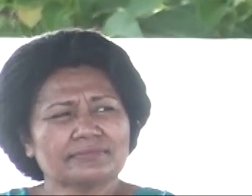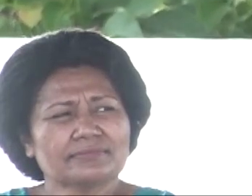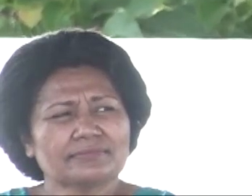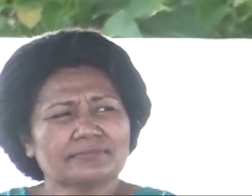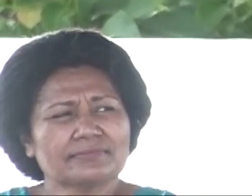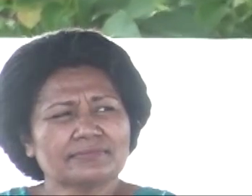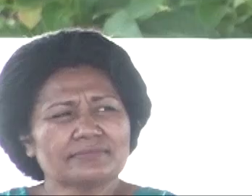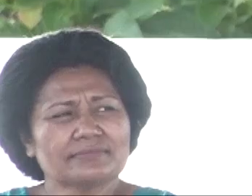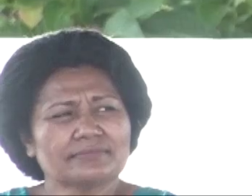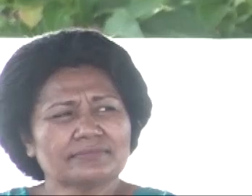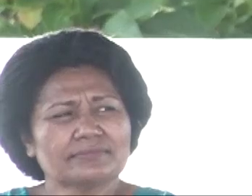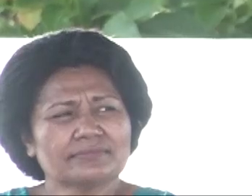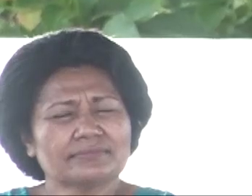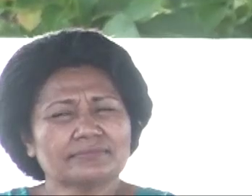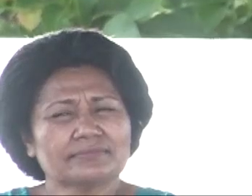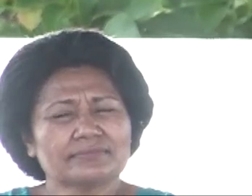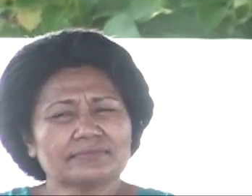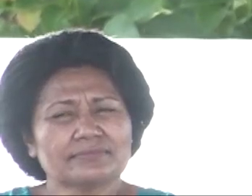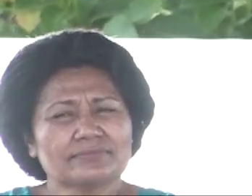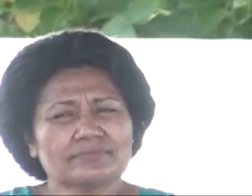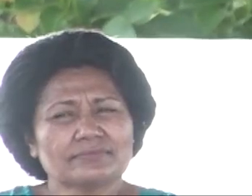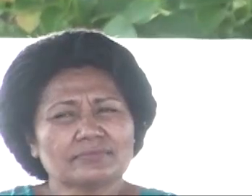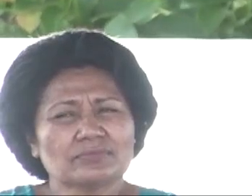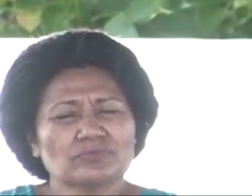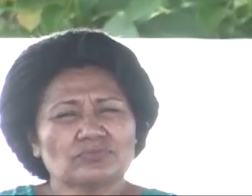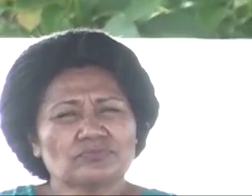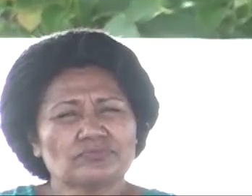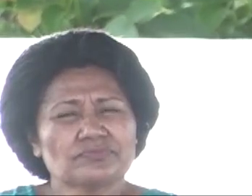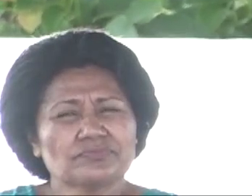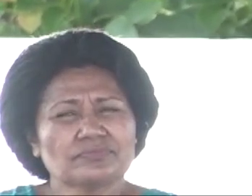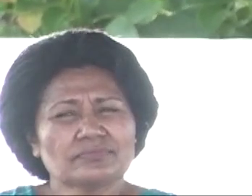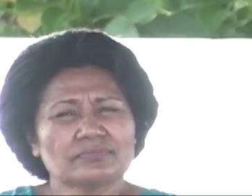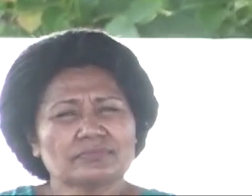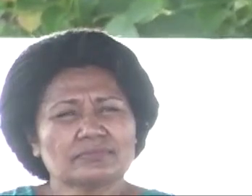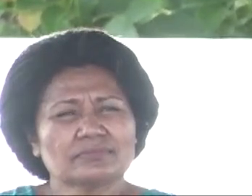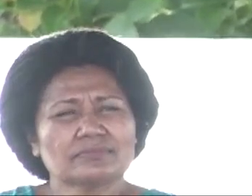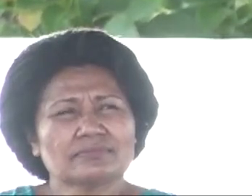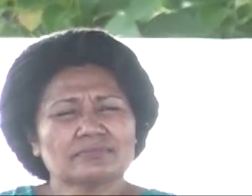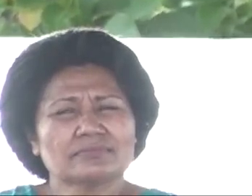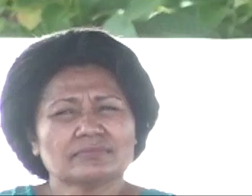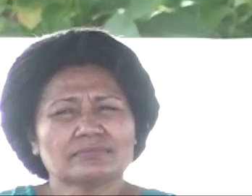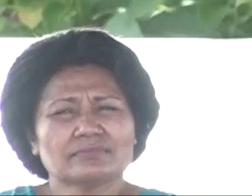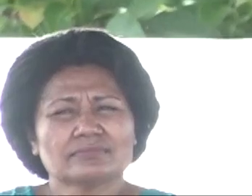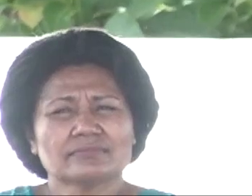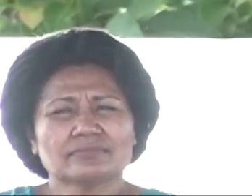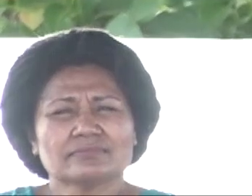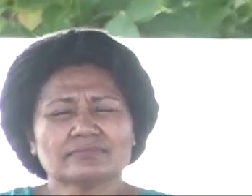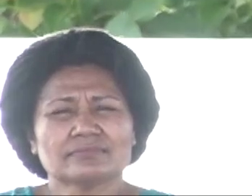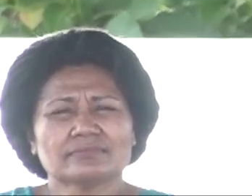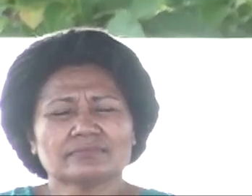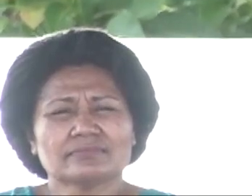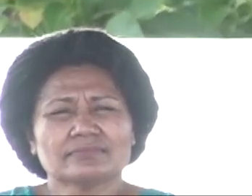today. I particularly acknowledge Pathfinders from Australia, Papua